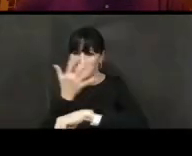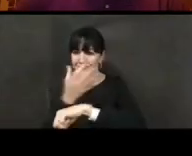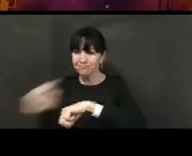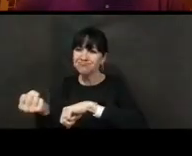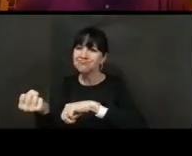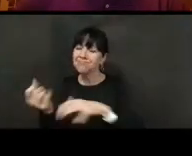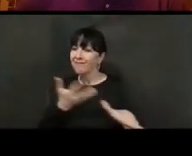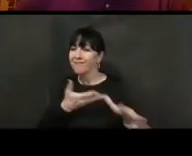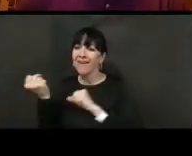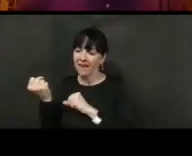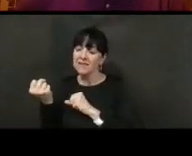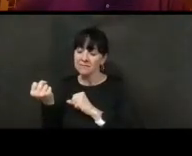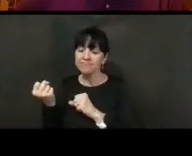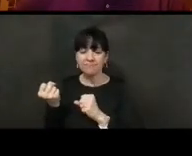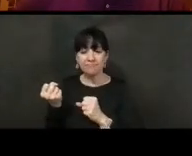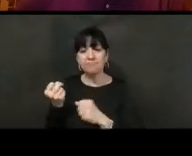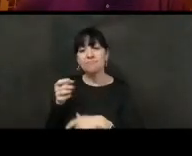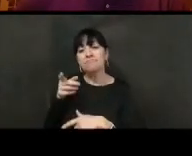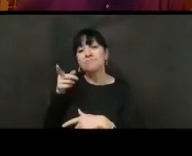as mentioned, please do go to